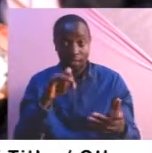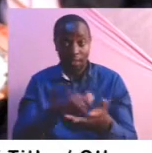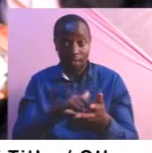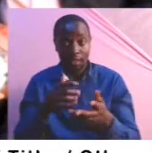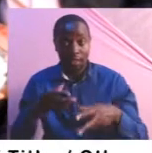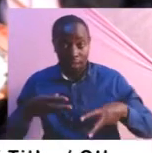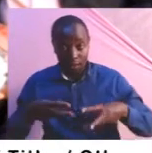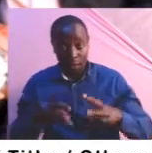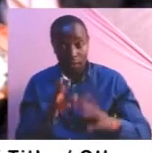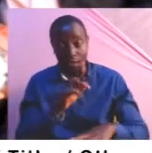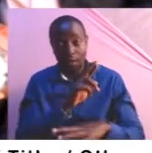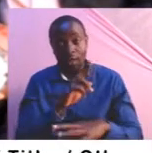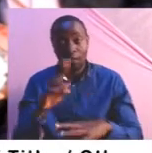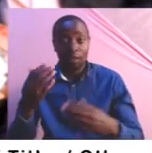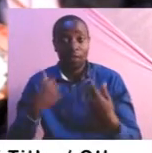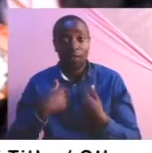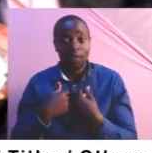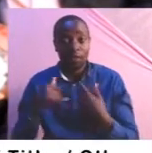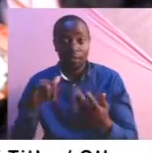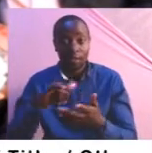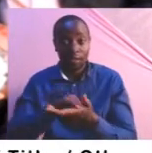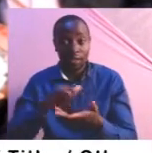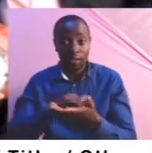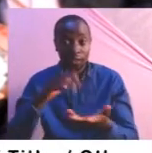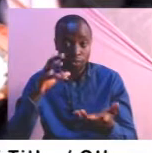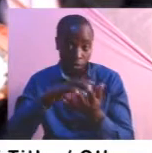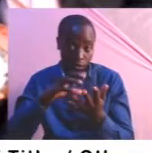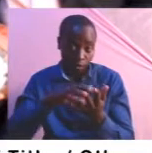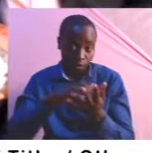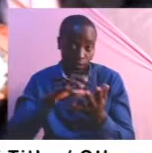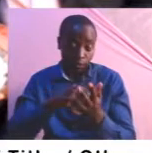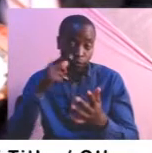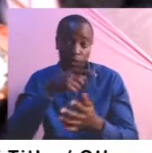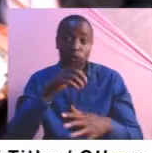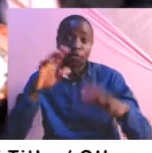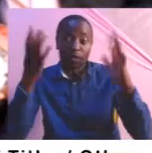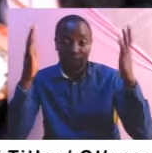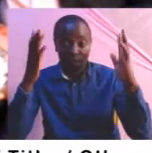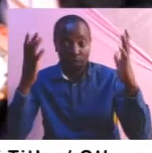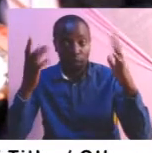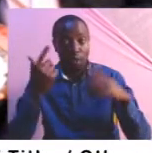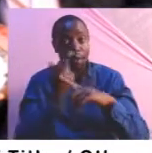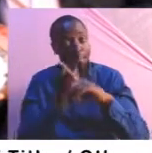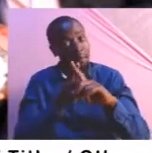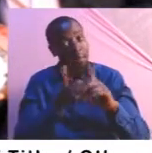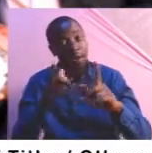we taking it in that particular case whereby this was a ceremony? Yeah.